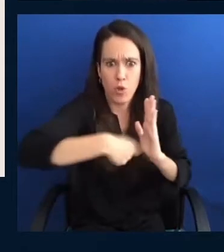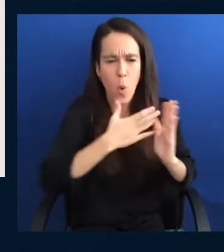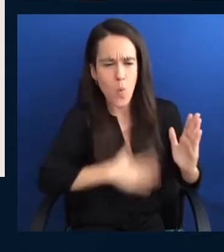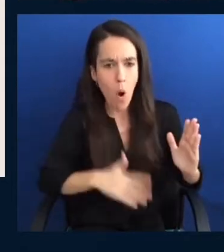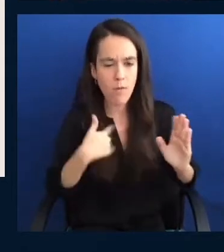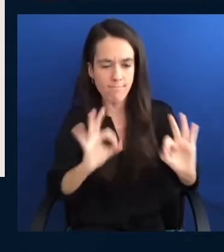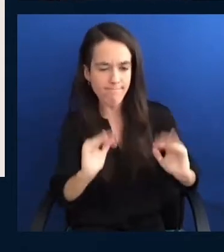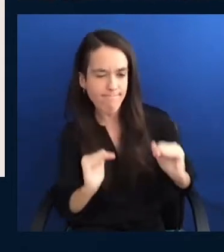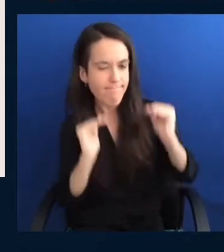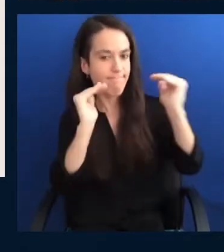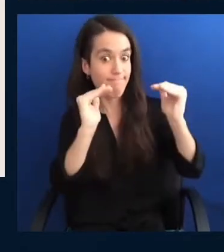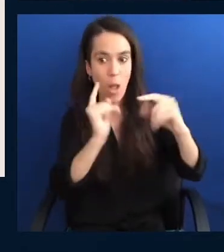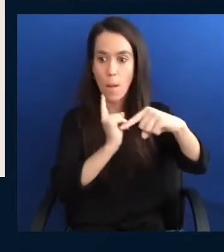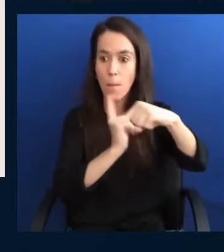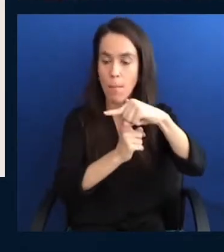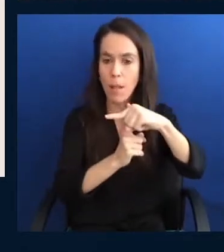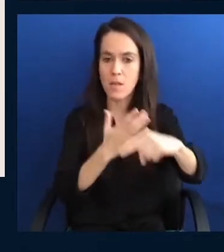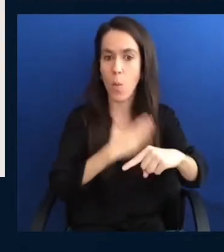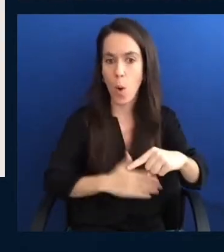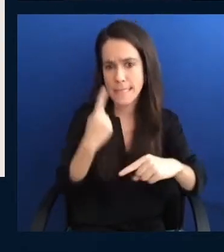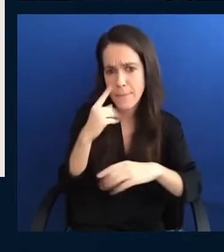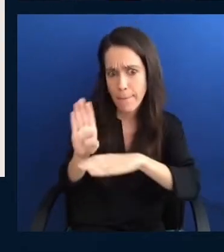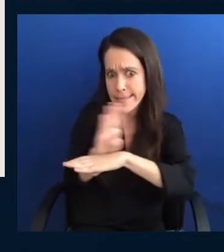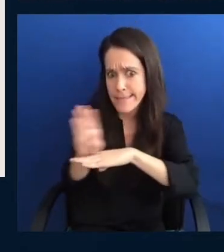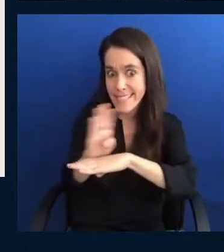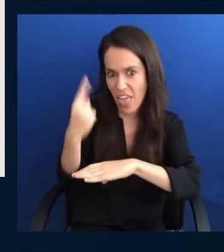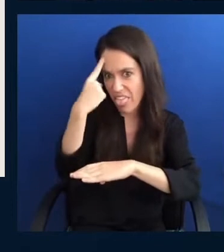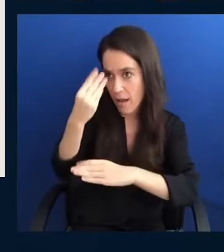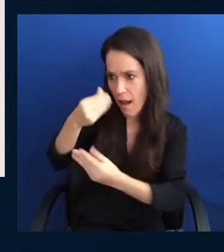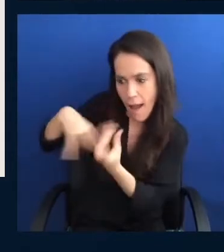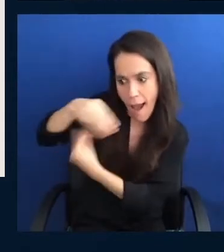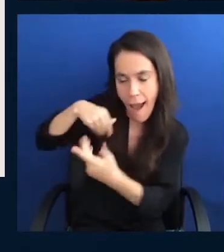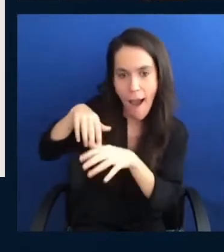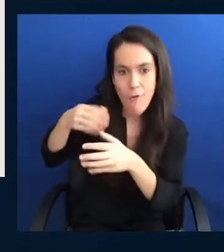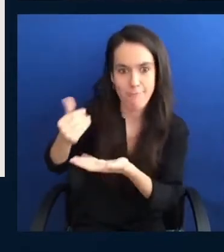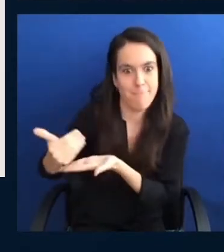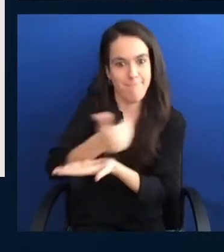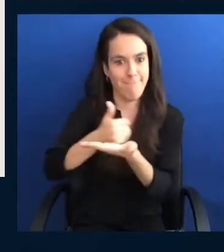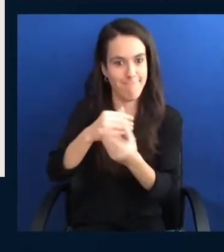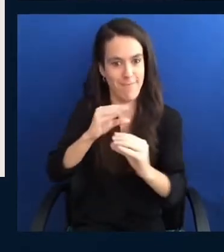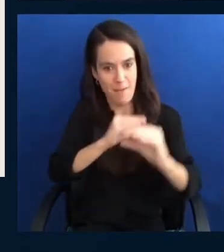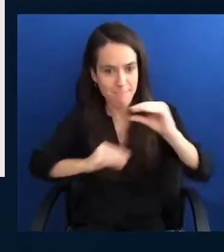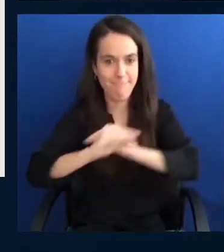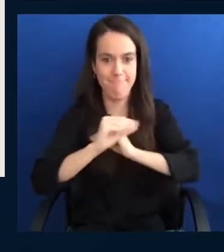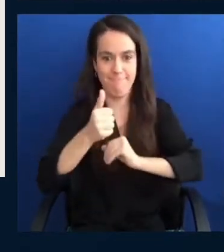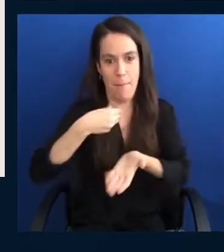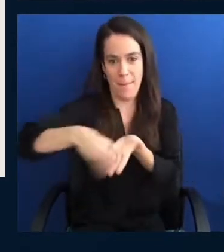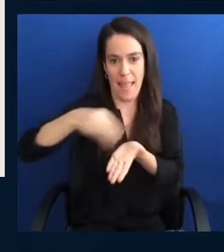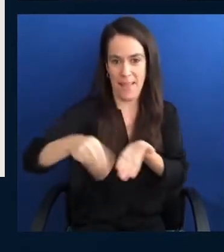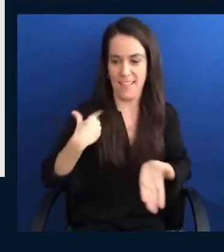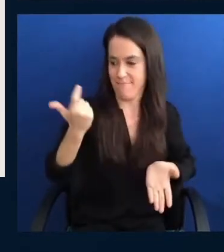possible. But we also have to run a business and make some money that can actually finance that people like myself and Bjarke actually get paid to work on